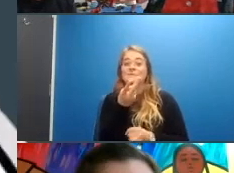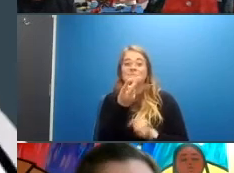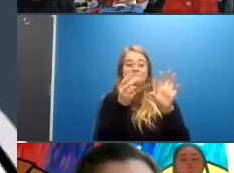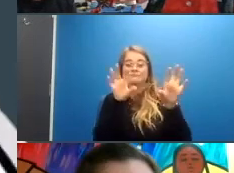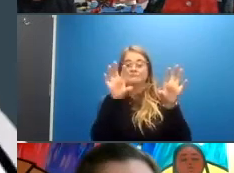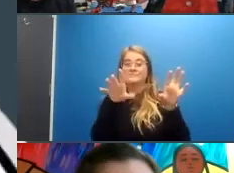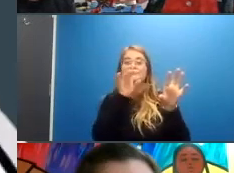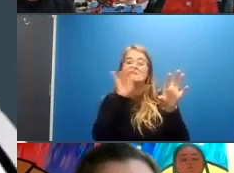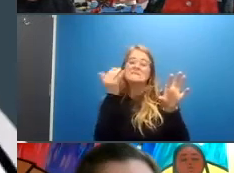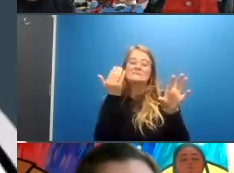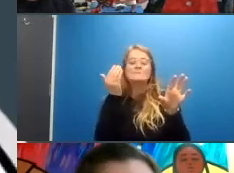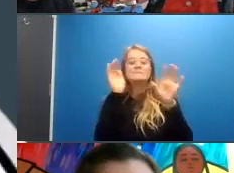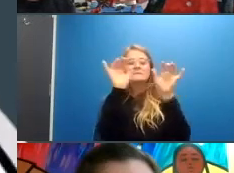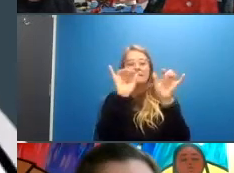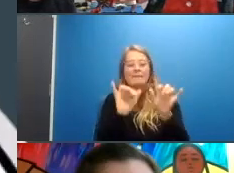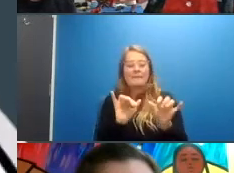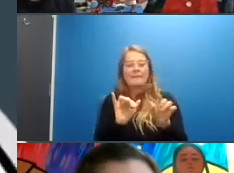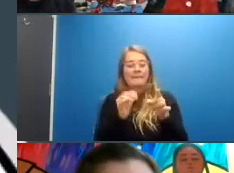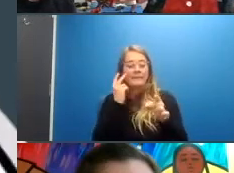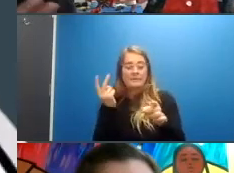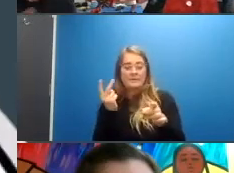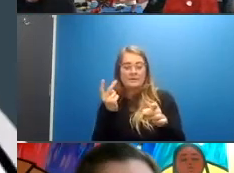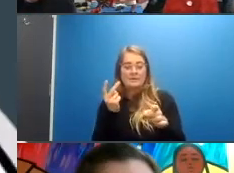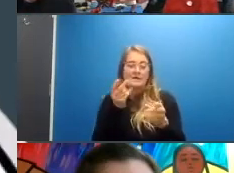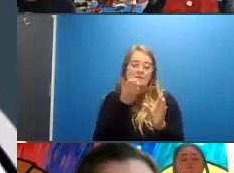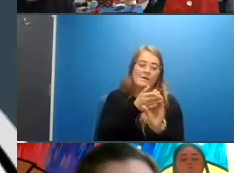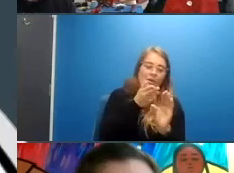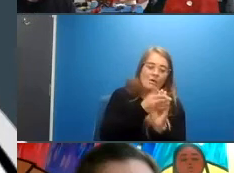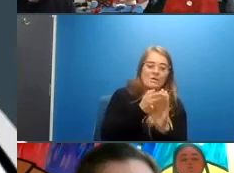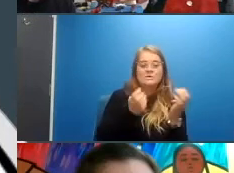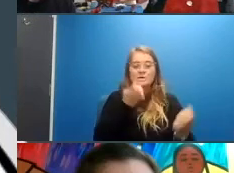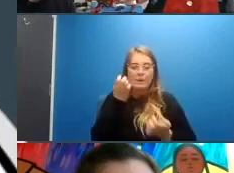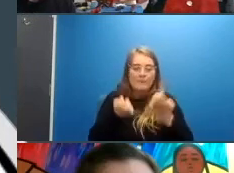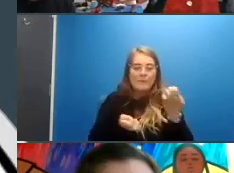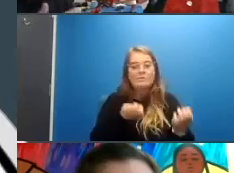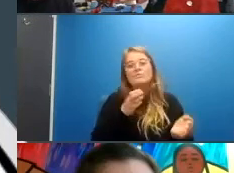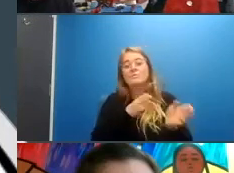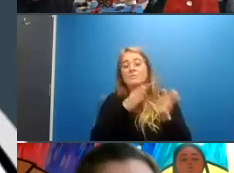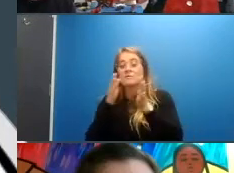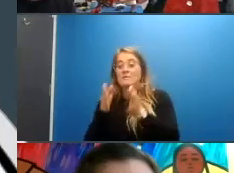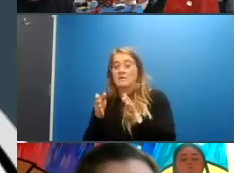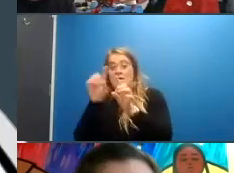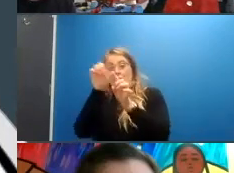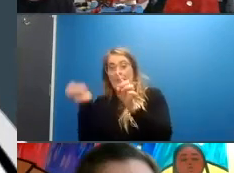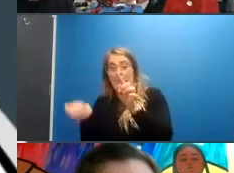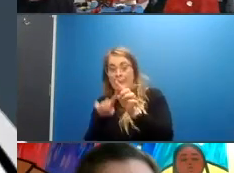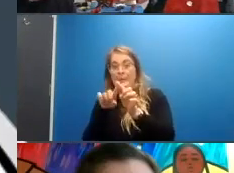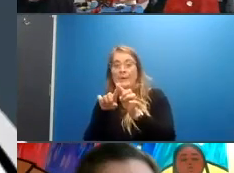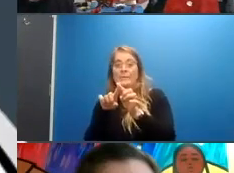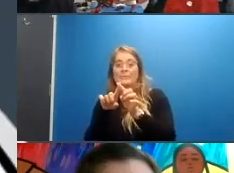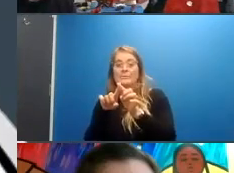of similarities. If you look at the slide, we're thinking, psychology, the emotional and the mental within the medicine wheel, or the biology looking at the